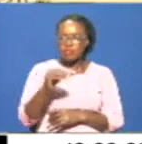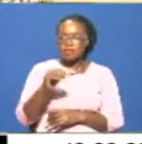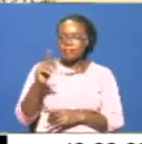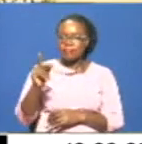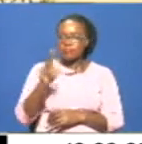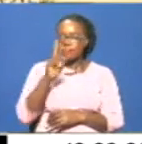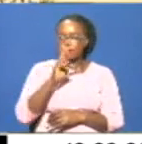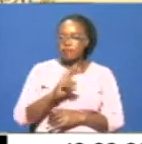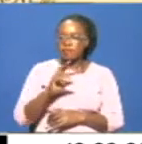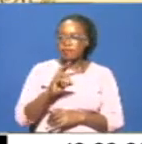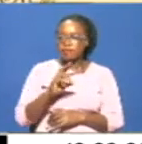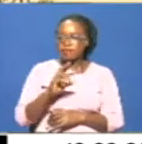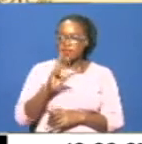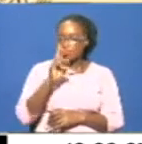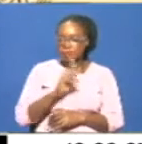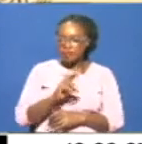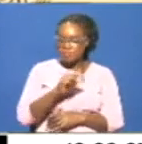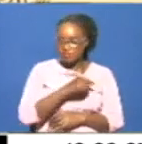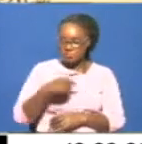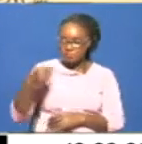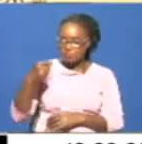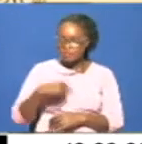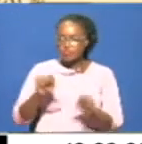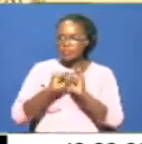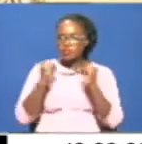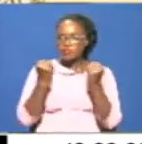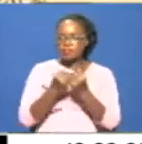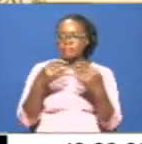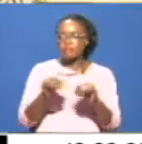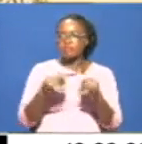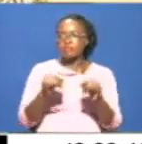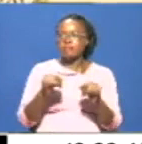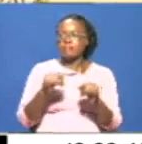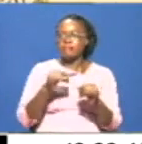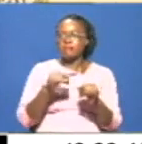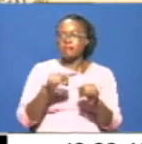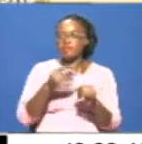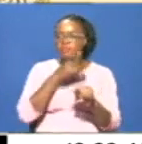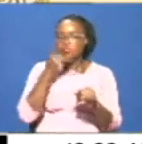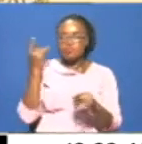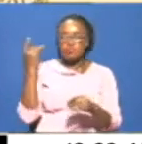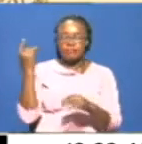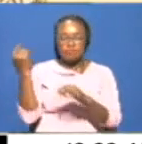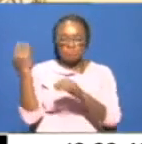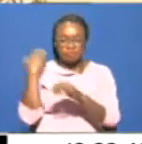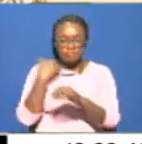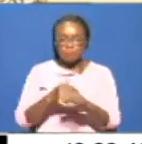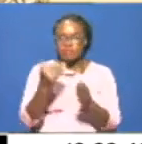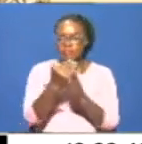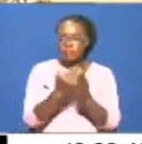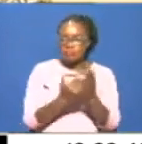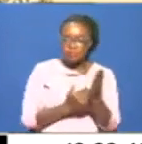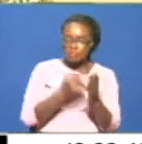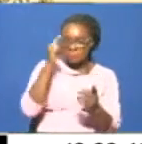Cross Society for implementation of the drought slaughter program. The program